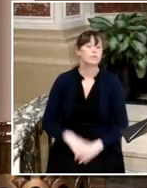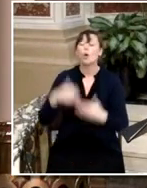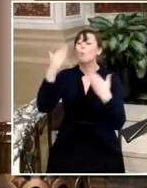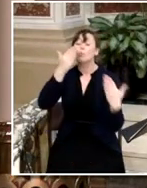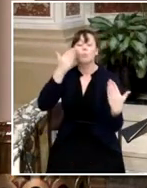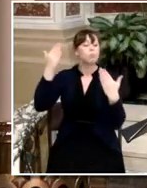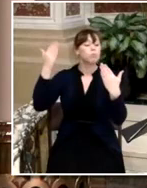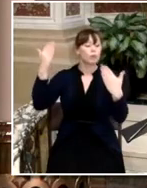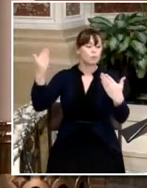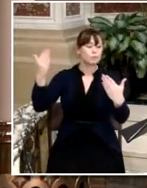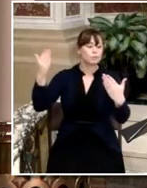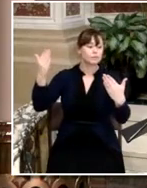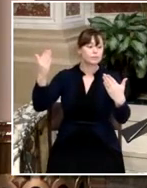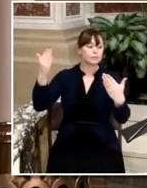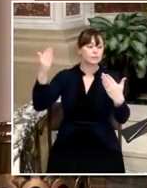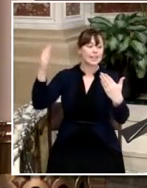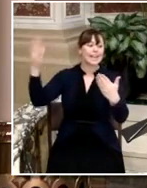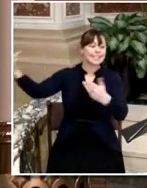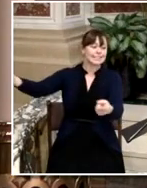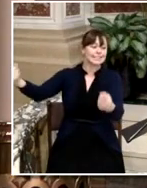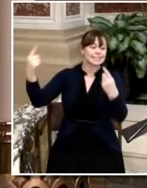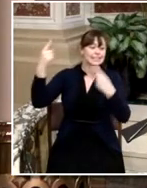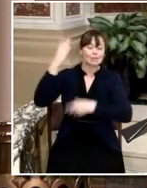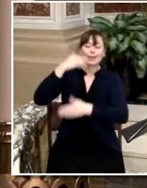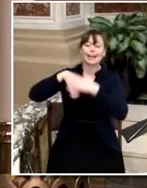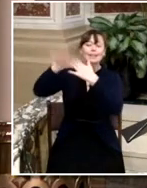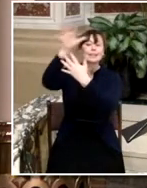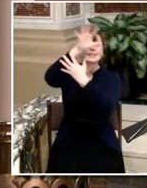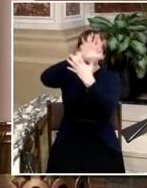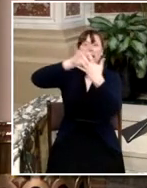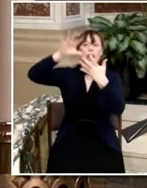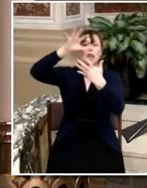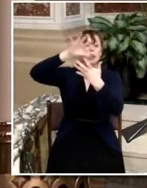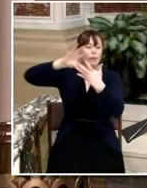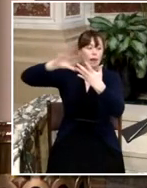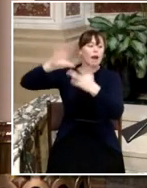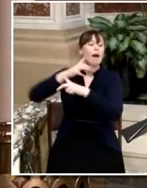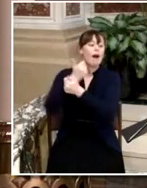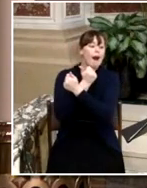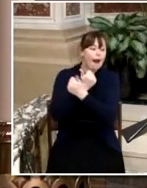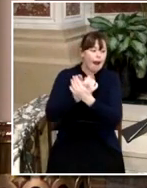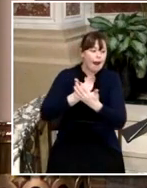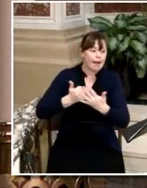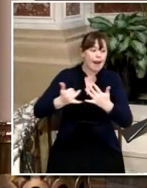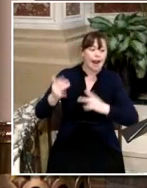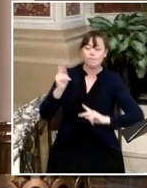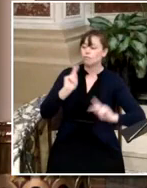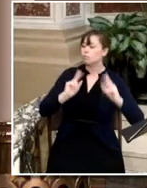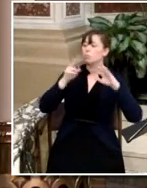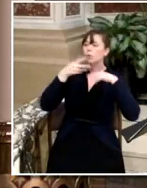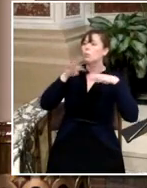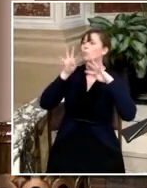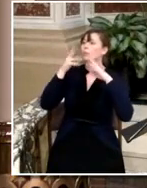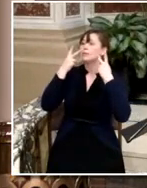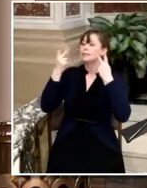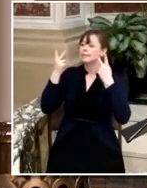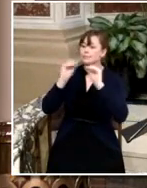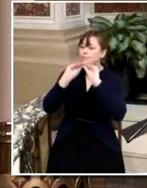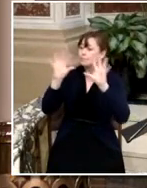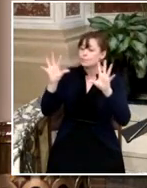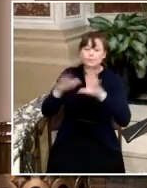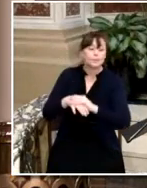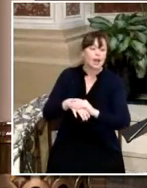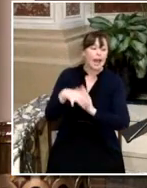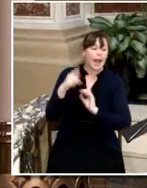Behold, he is coming amid the clouds, and every eye will see him, even those